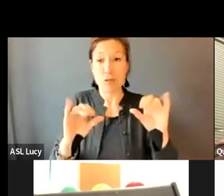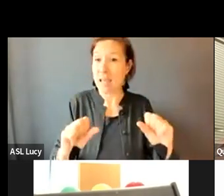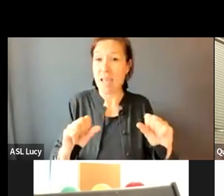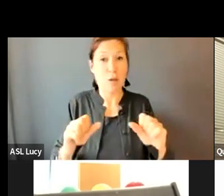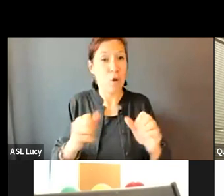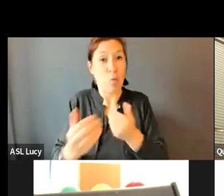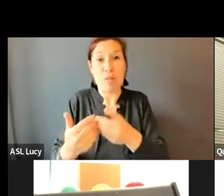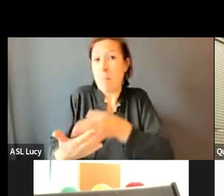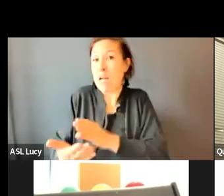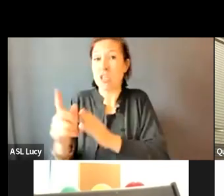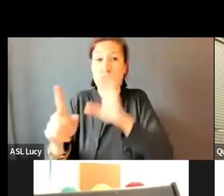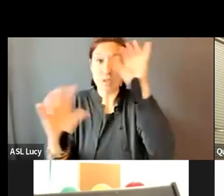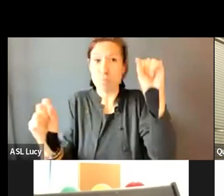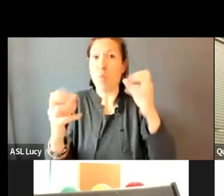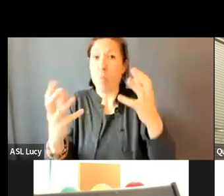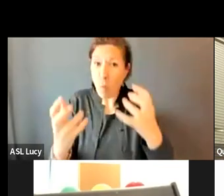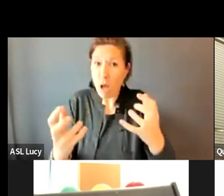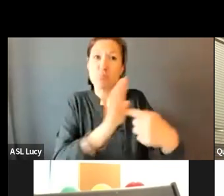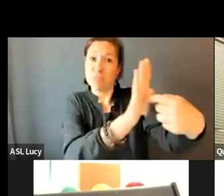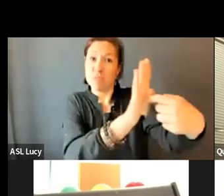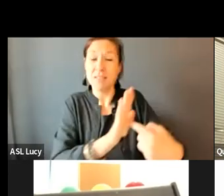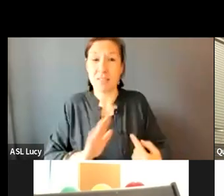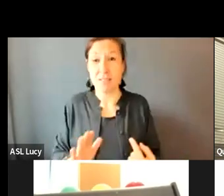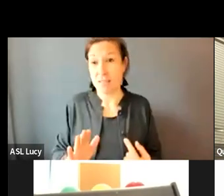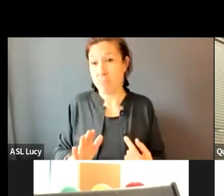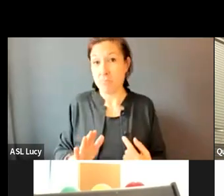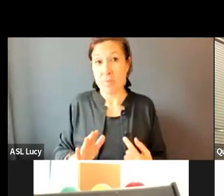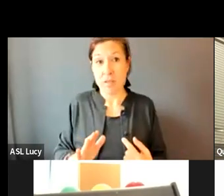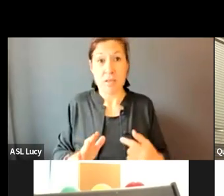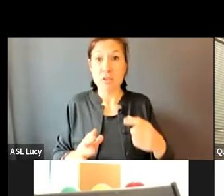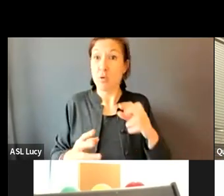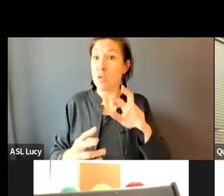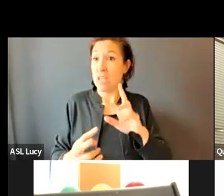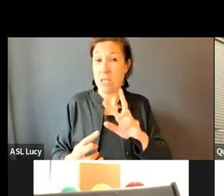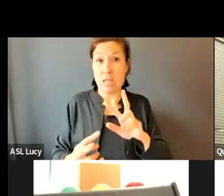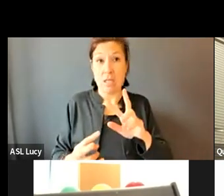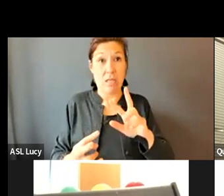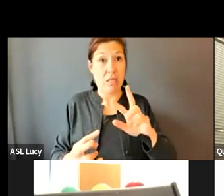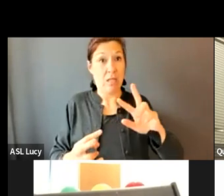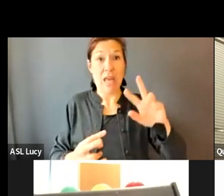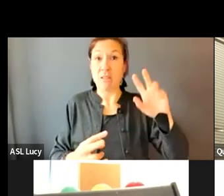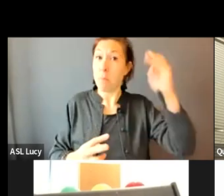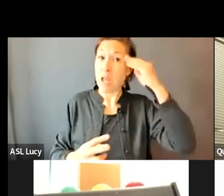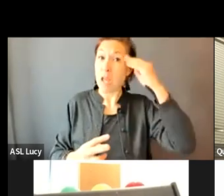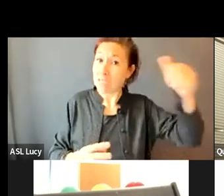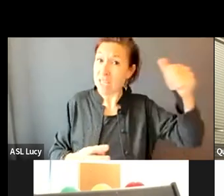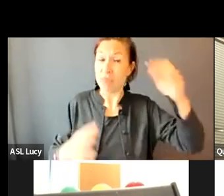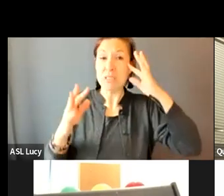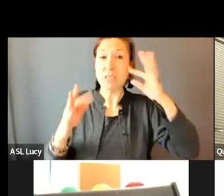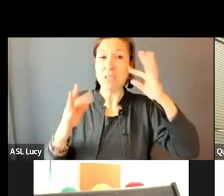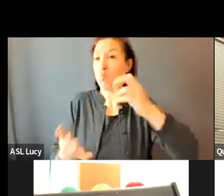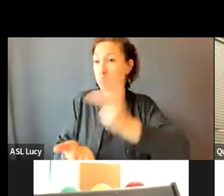sole authority to either approve it or reduce it according to you know to whatever